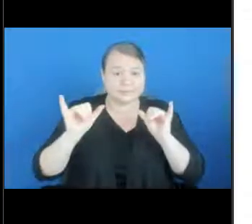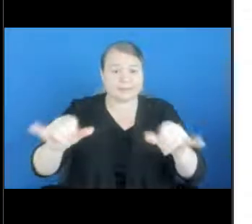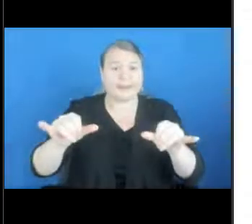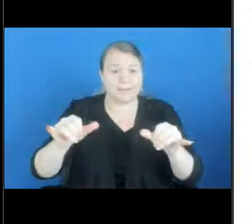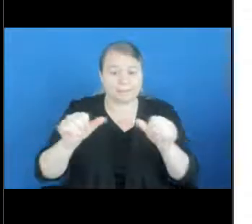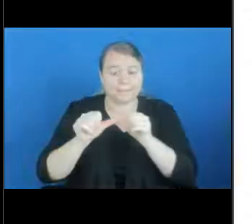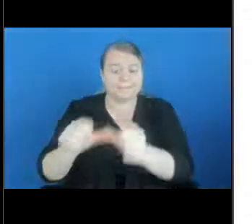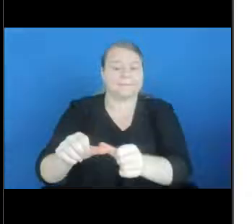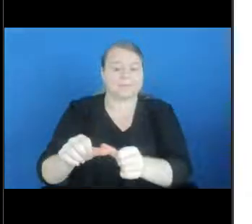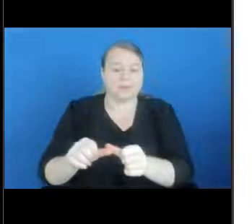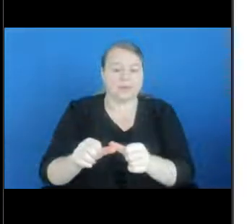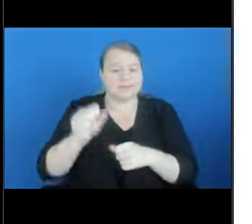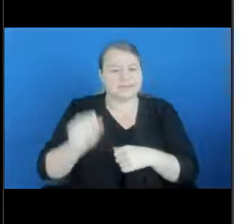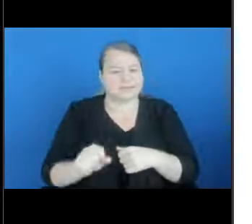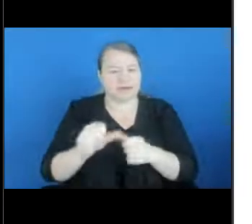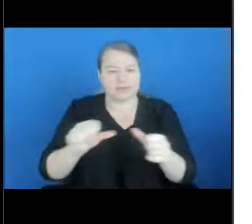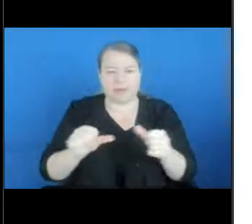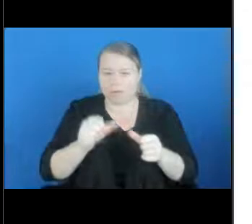bike lanes either.